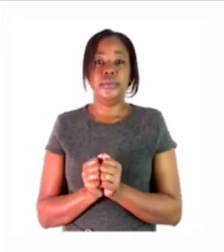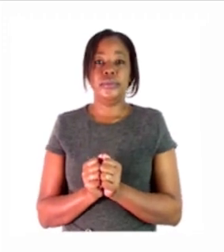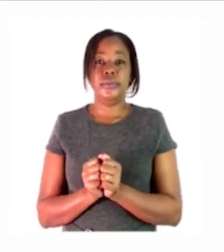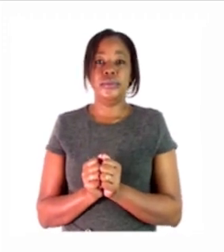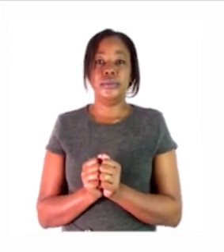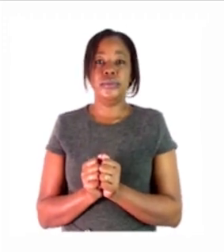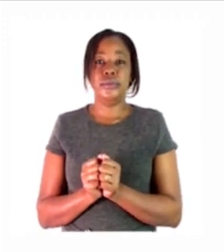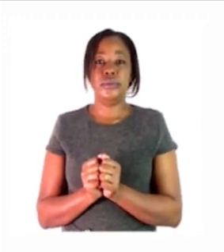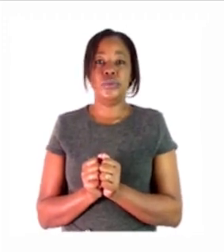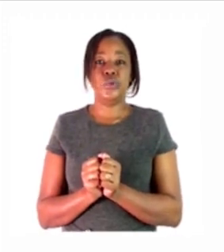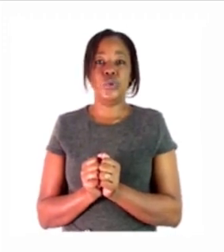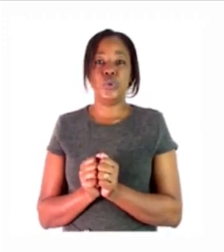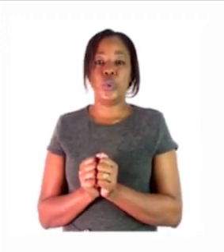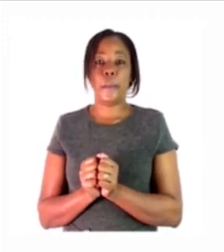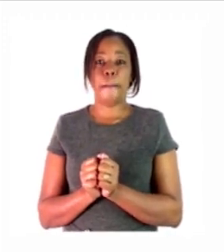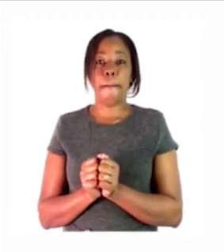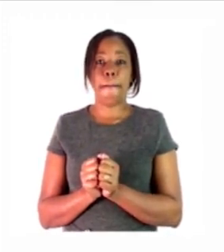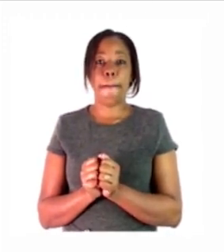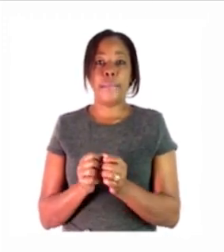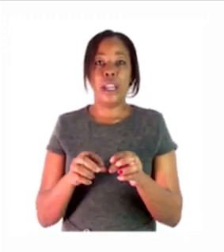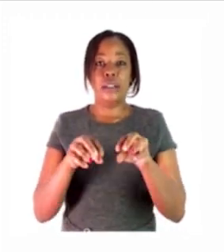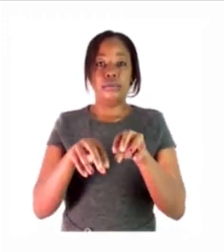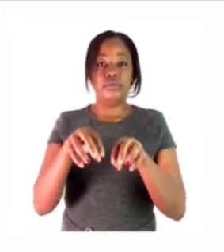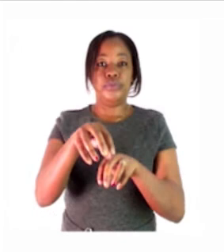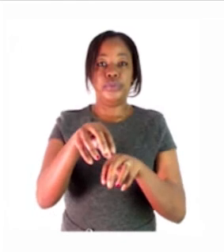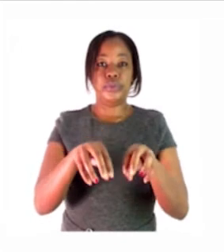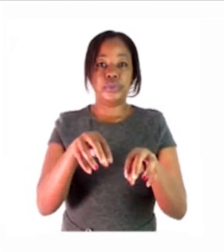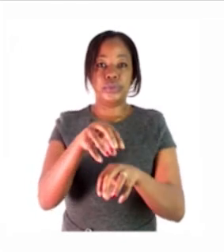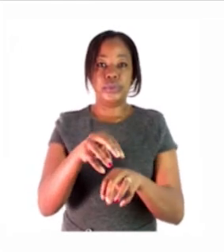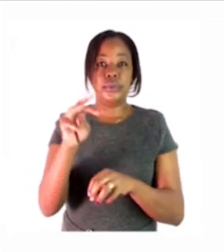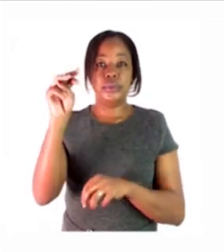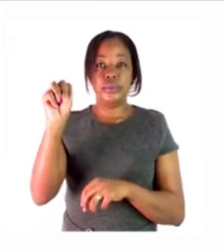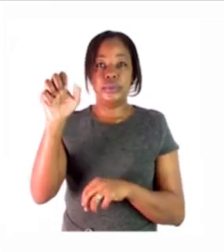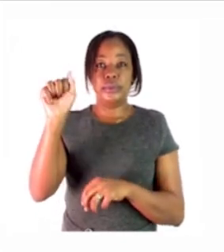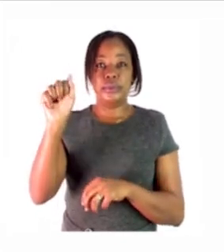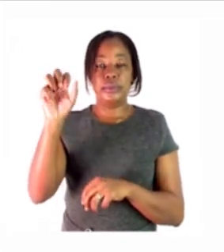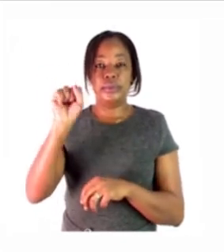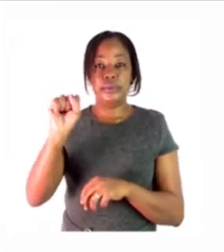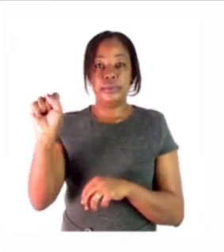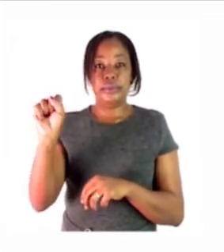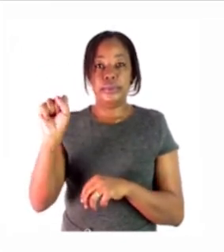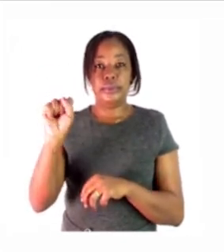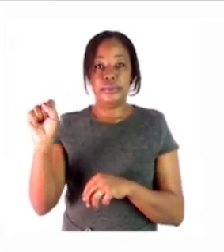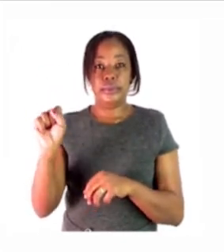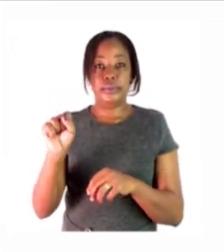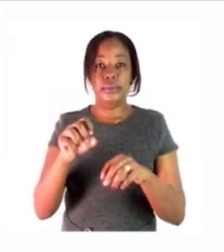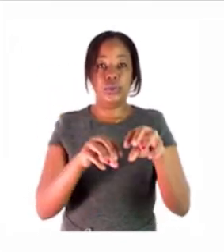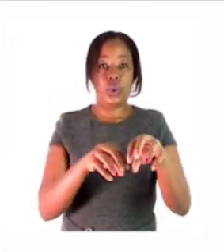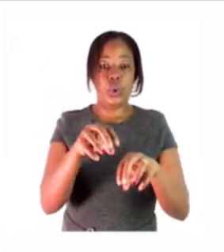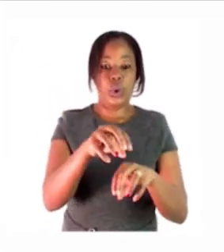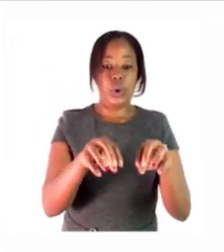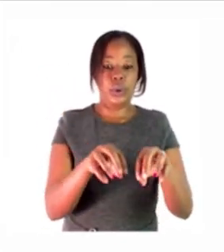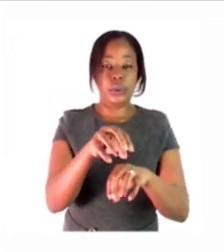10. We are going to look at the mess. We are going to order and compare